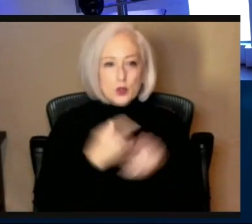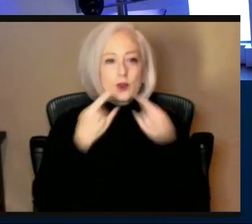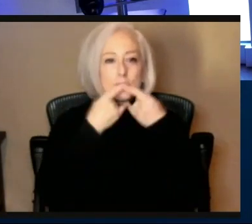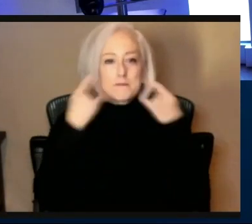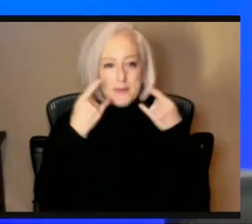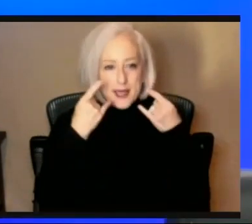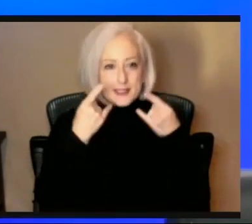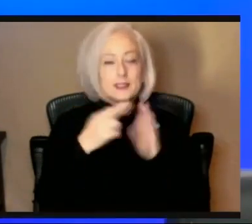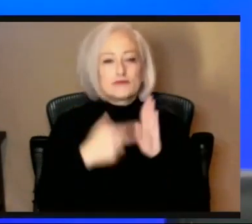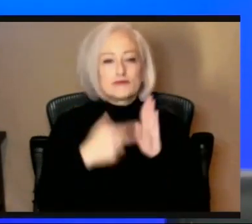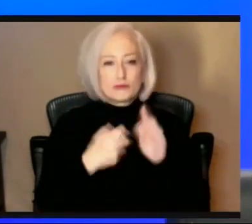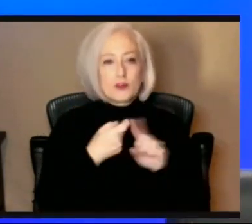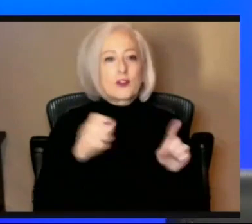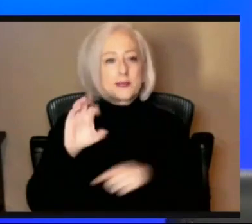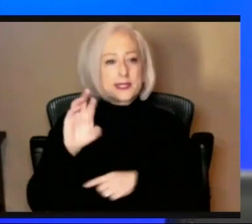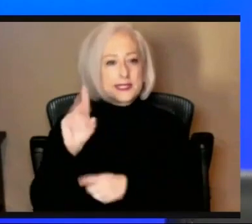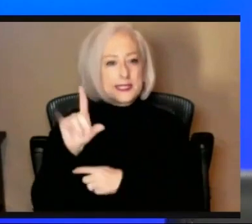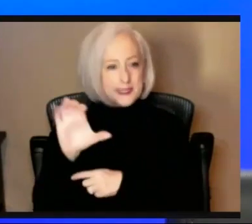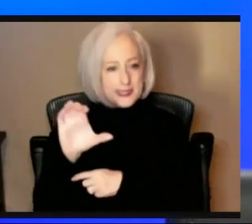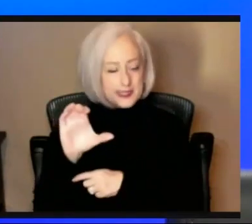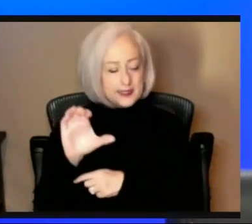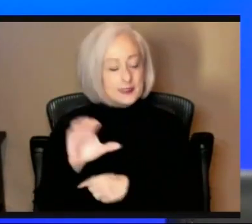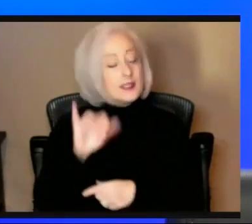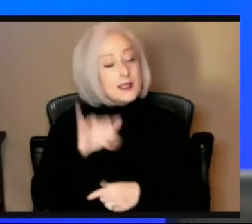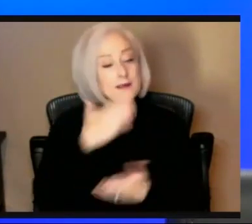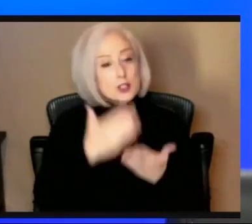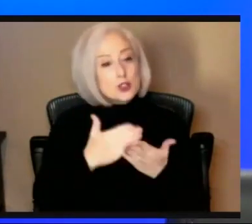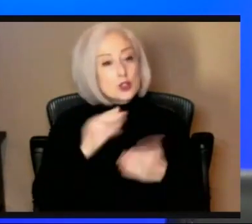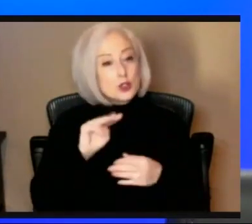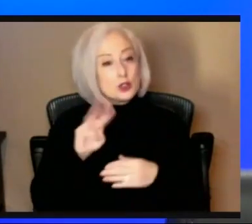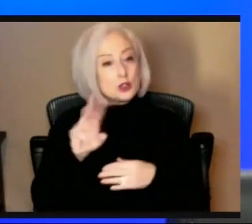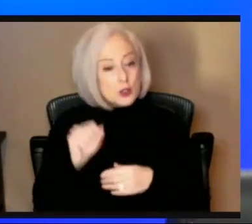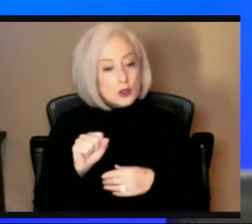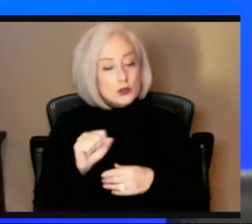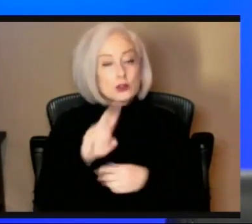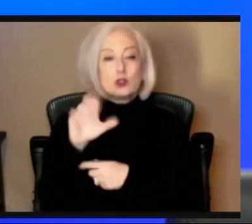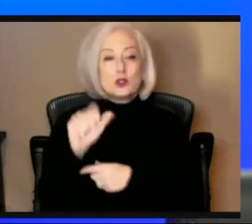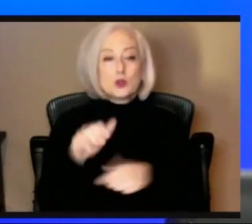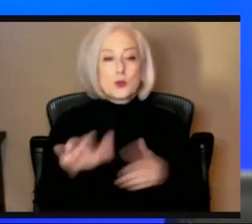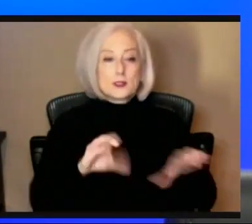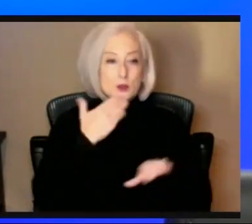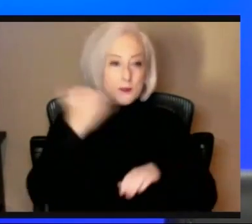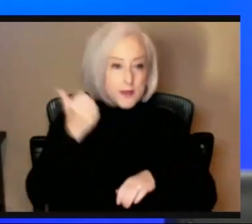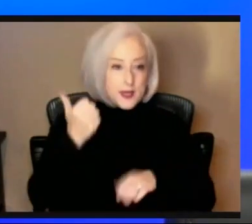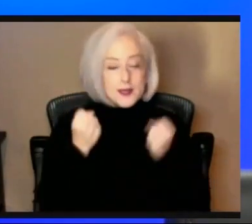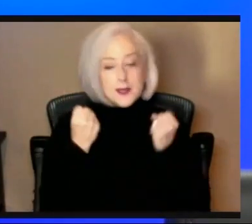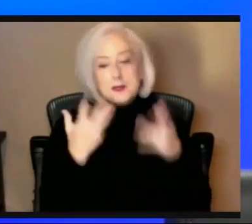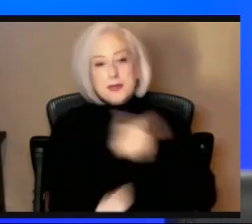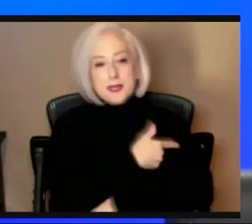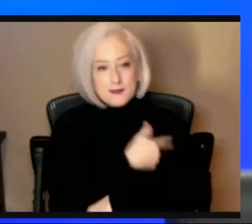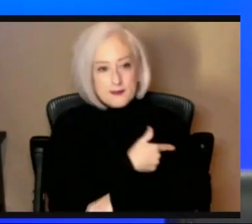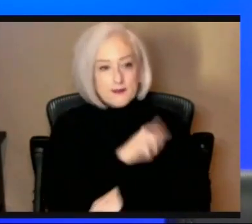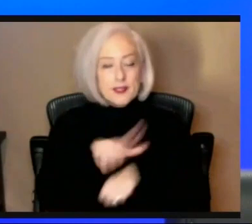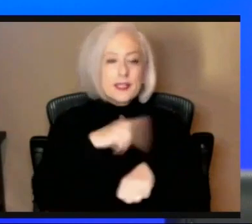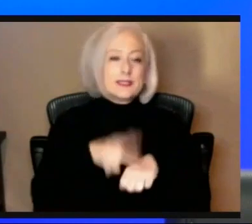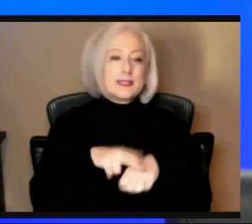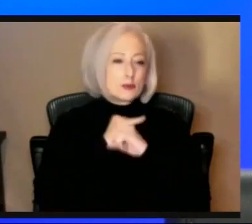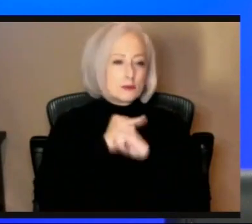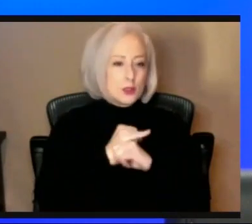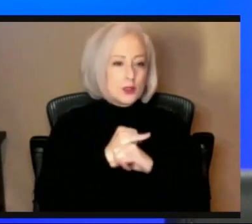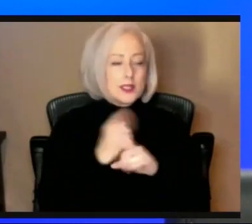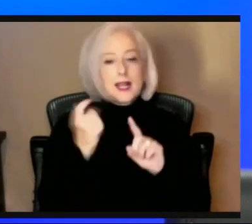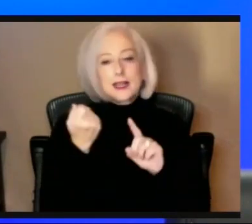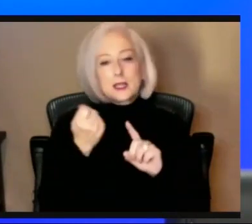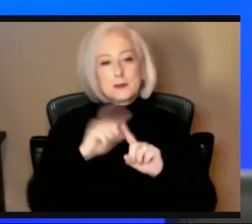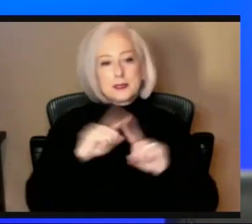CDC. That is really good news. The United States is doing better. We have more people are vaccinated. A lot of people have natural immunity. And so we're in a little different place. But